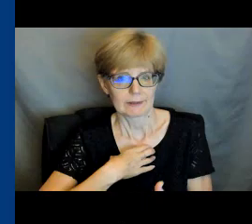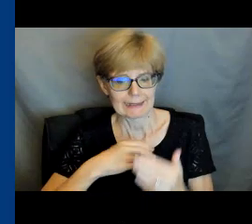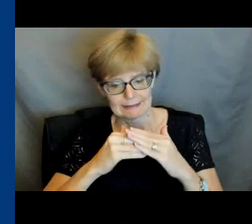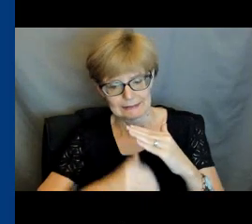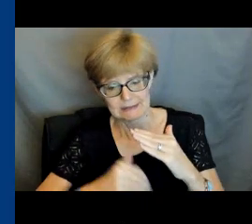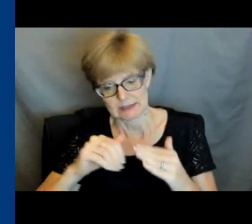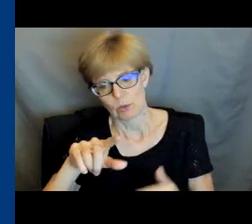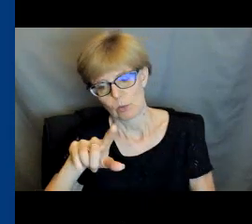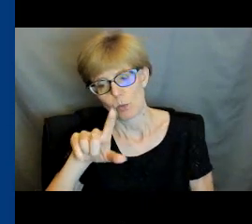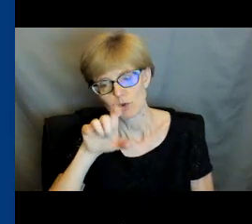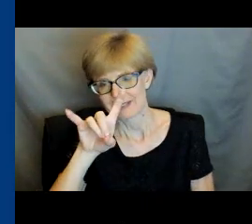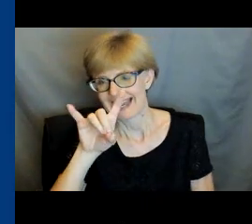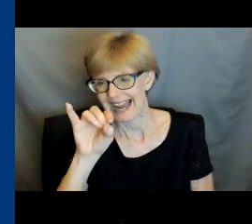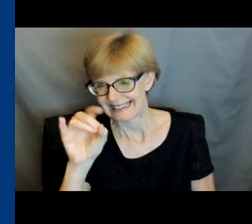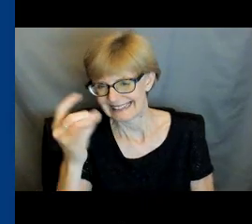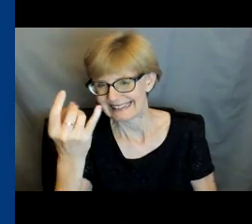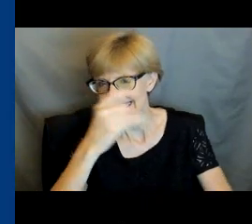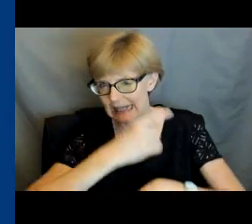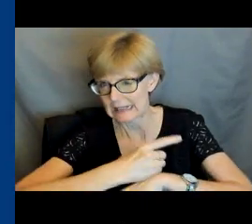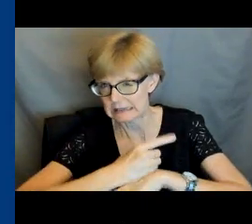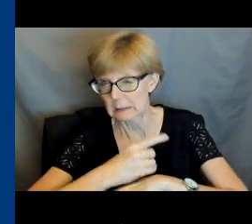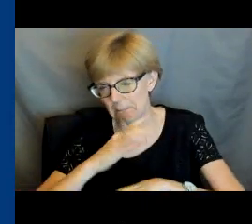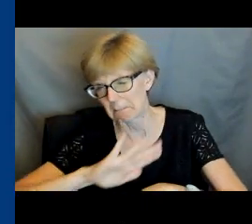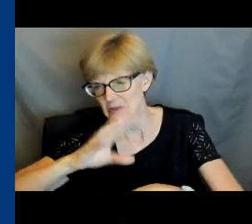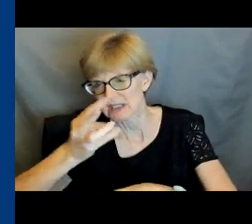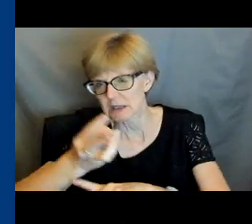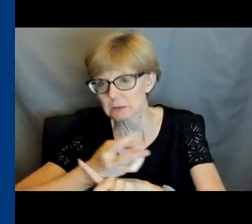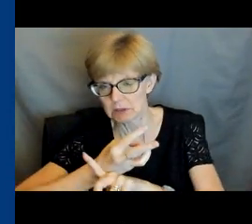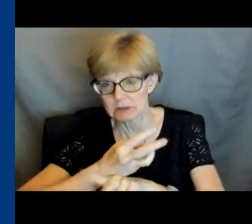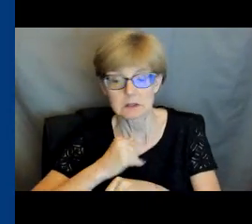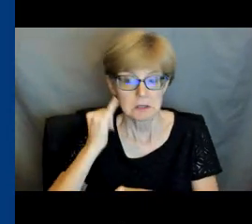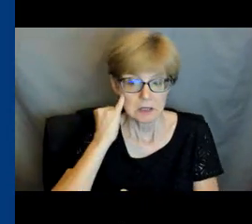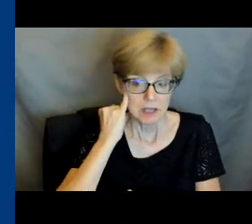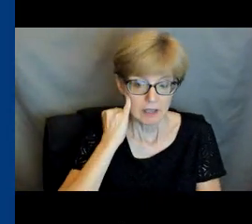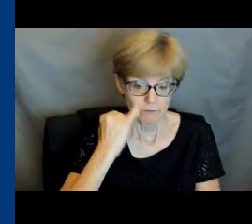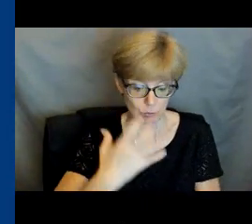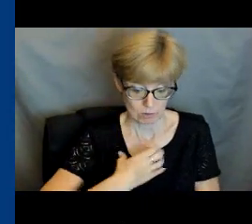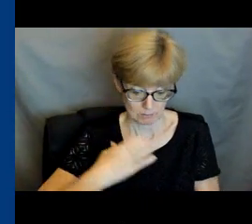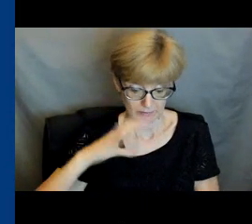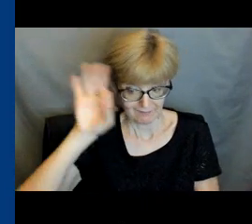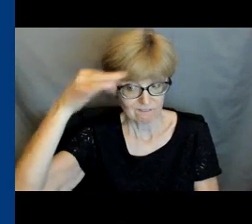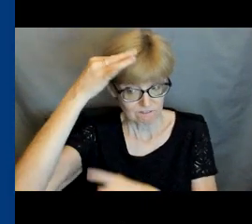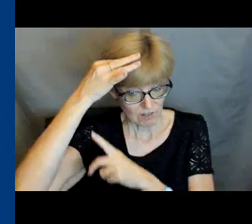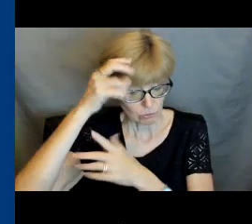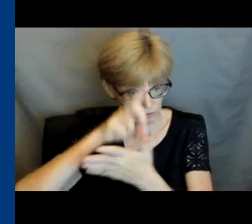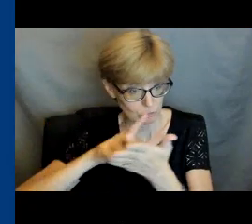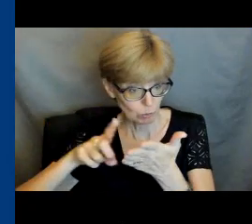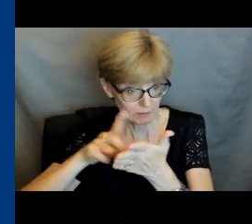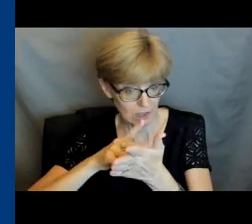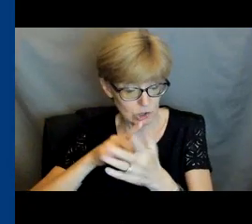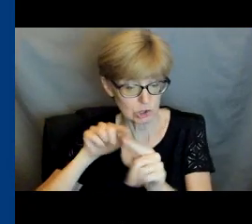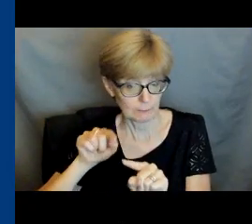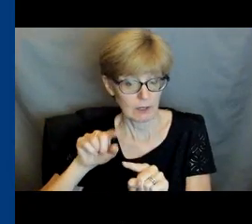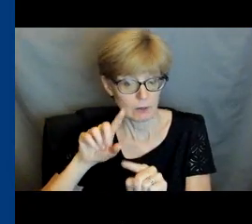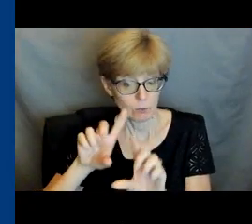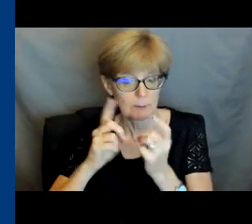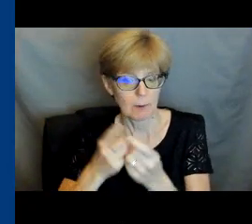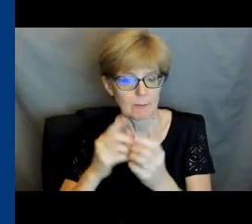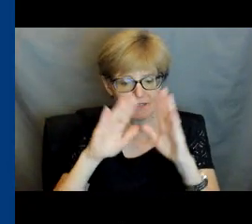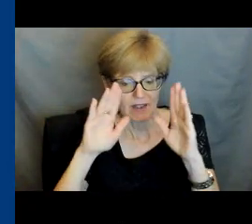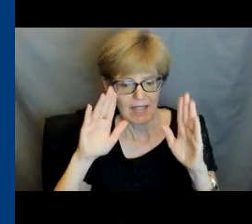6 months. If you want to file a federal discrimination complaint with the Department of Housing and